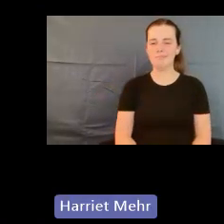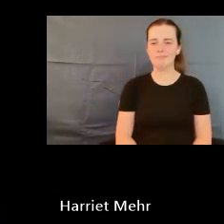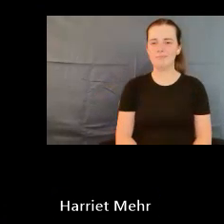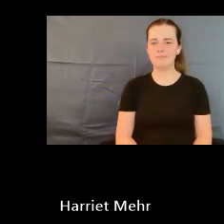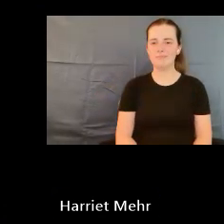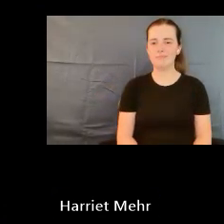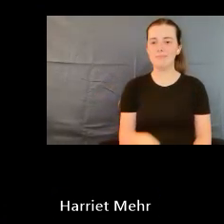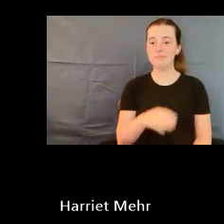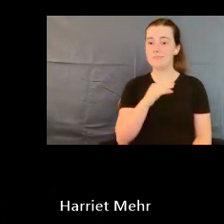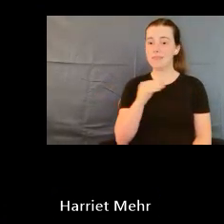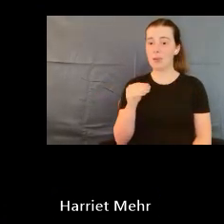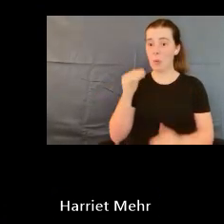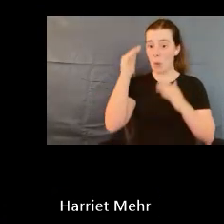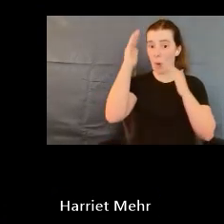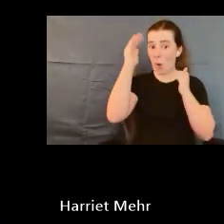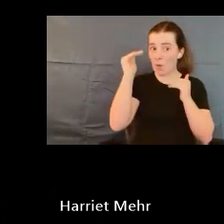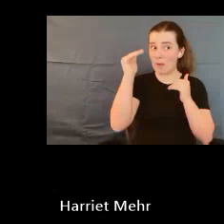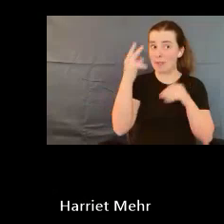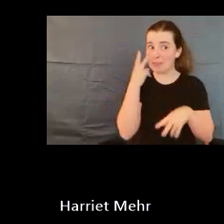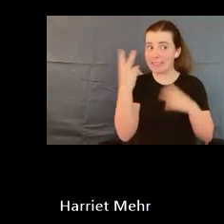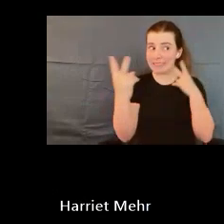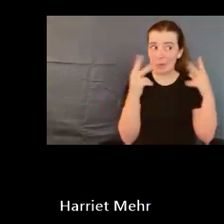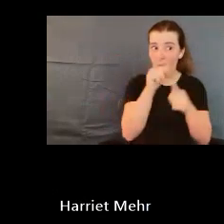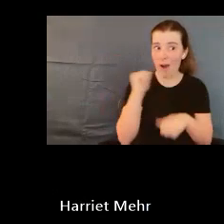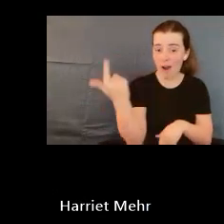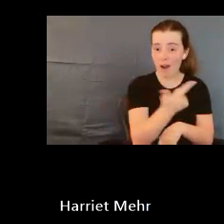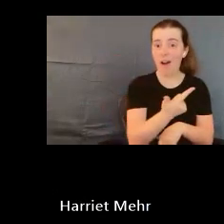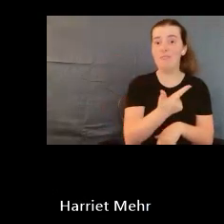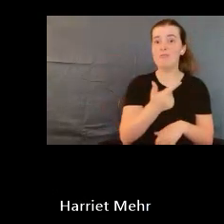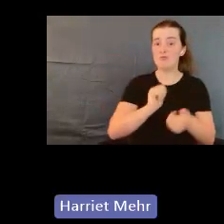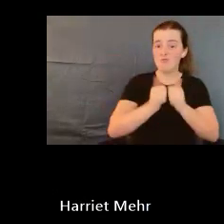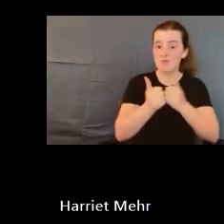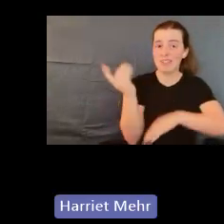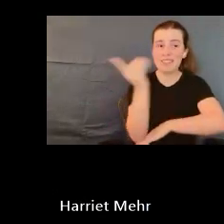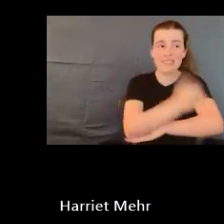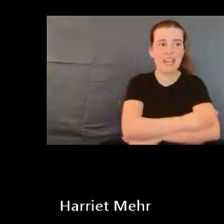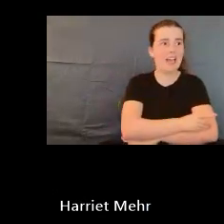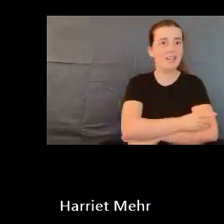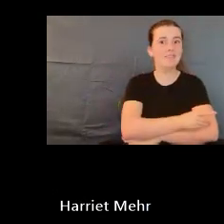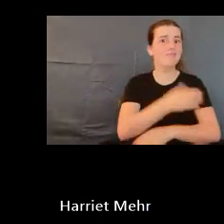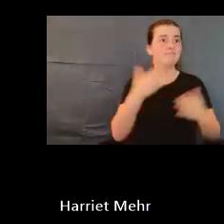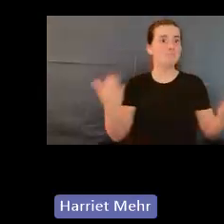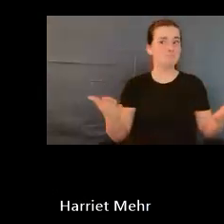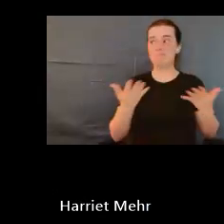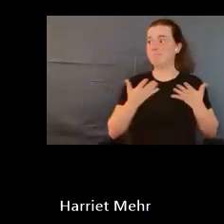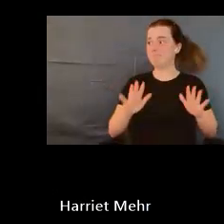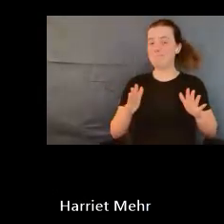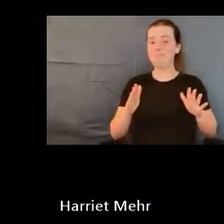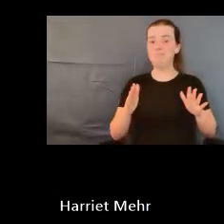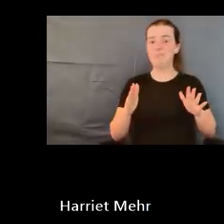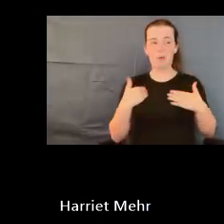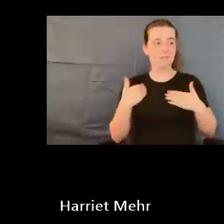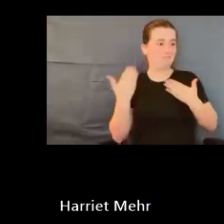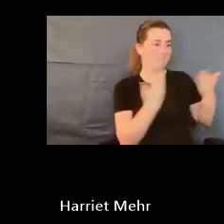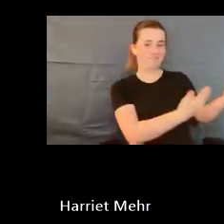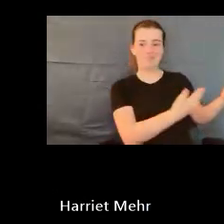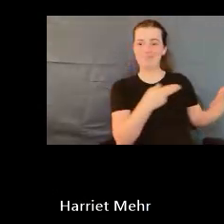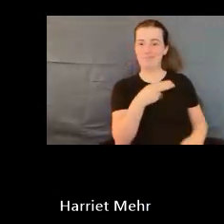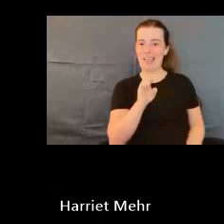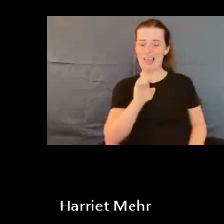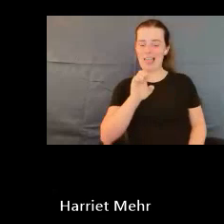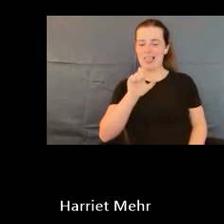And hopefully we'll see you all on race day. And with that, I think I'm going to go ahead and shoot it over to Elena to take it